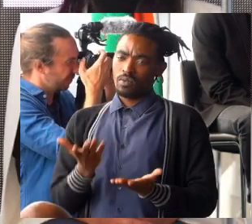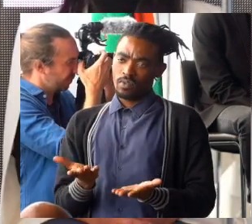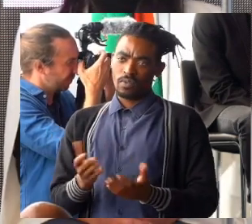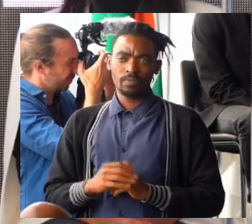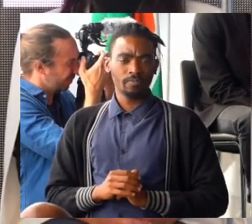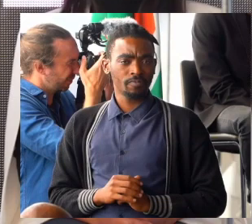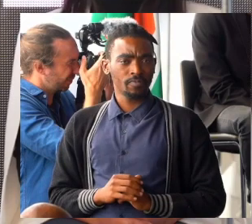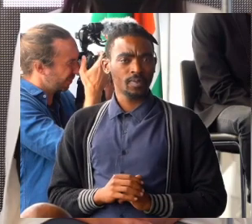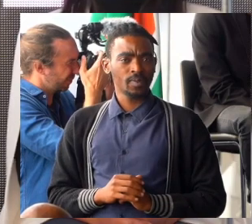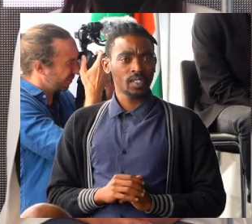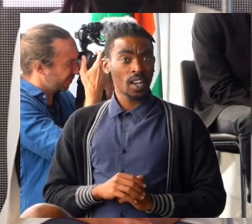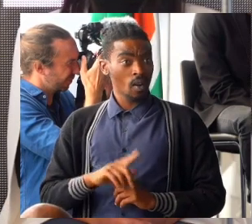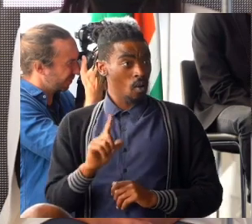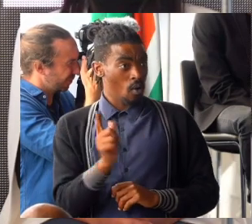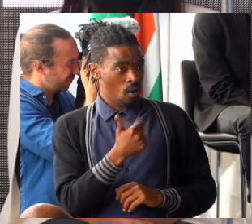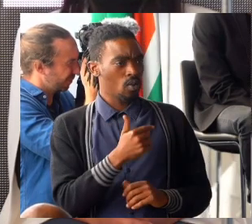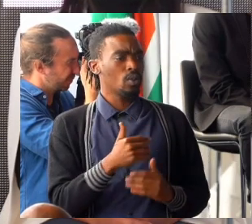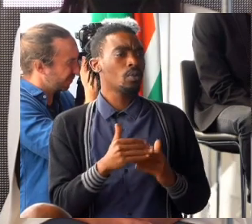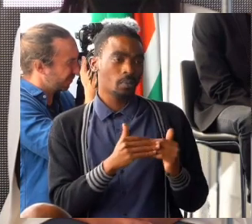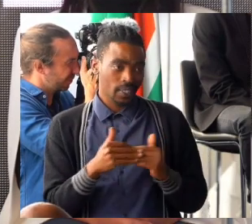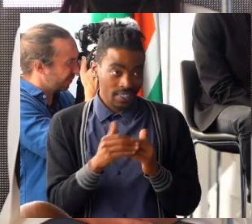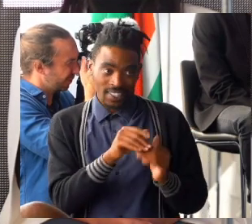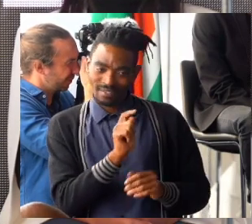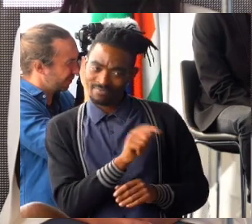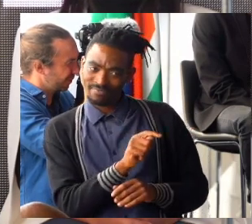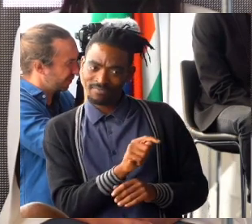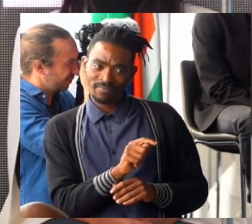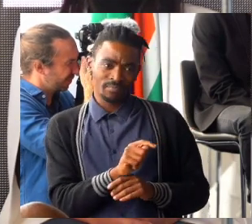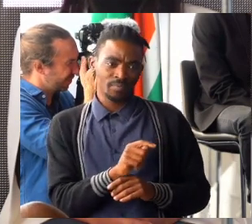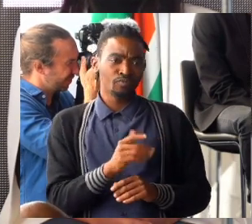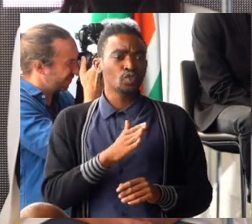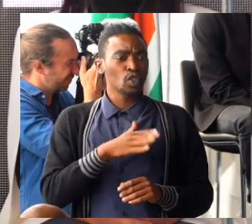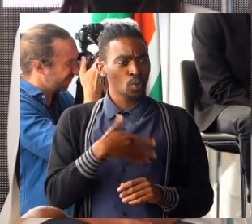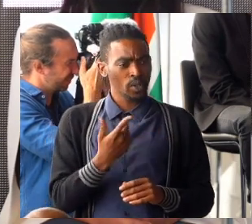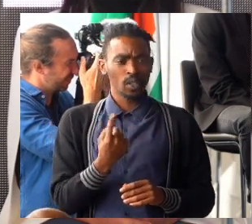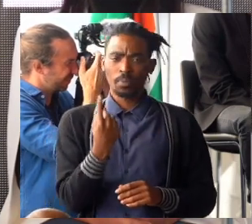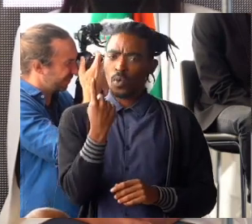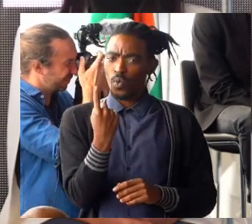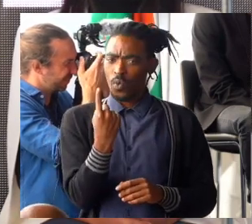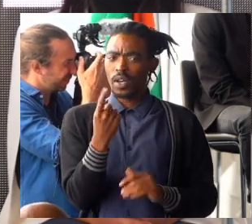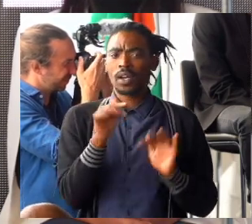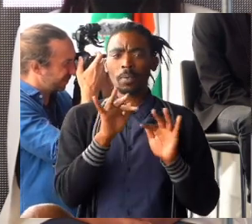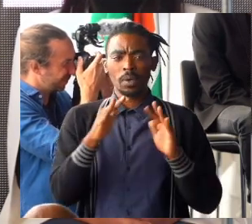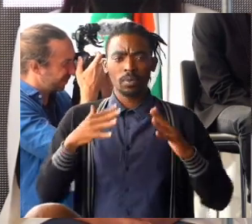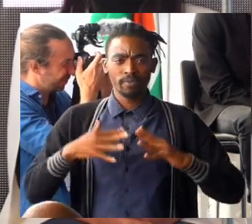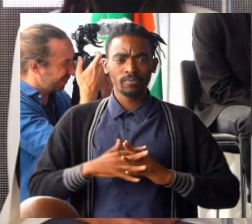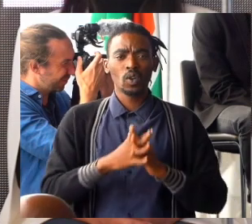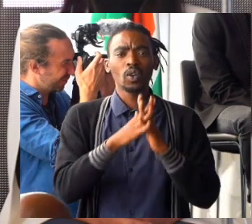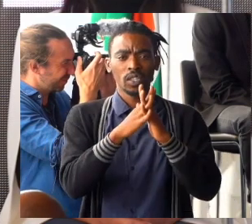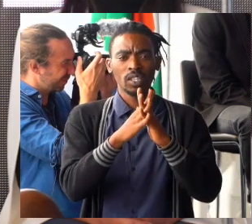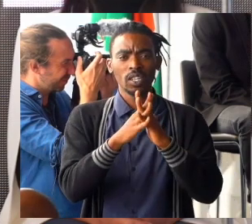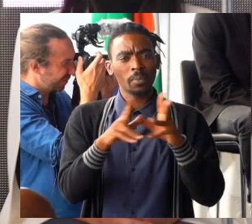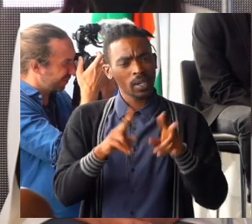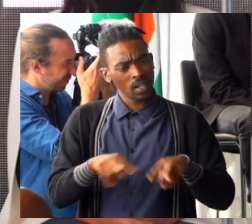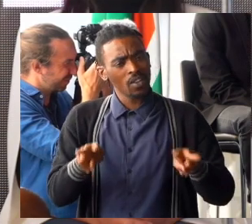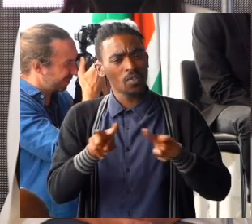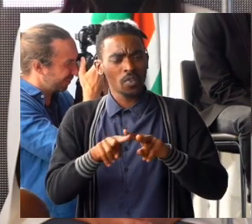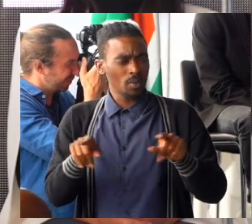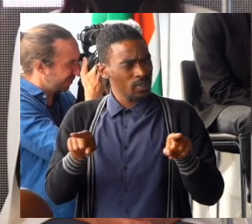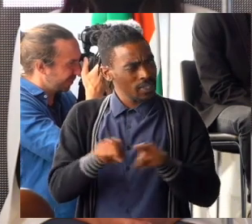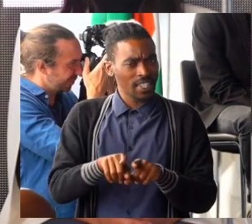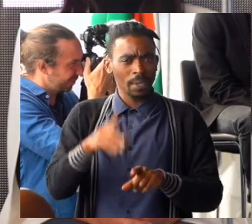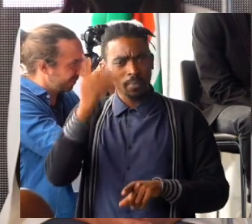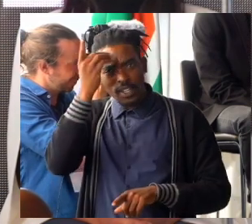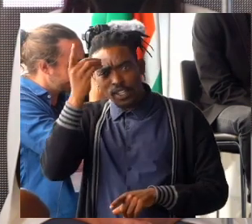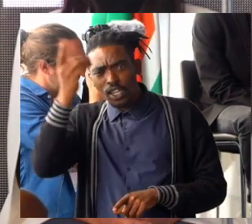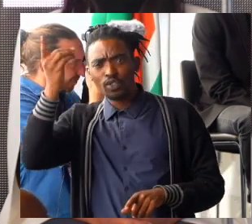is a story that all of us must care about because we want to be one people united by the same values and sharing a dream of a country